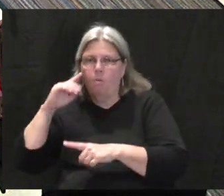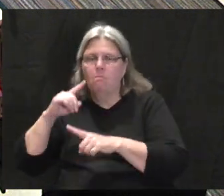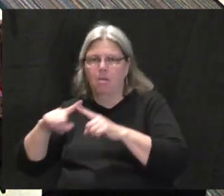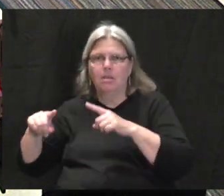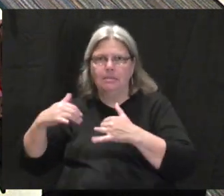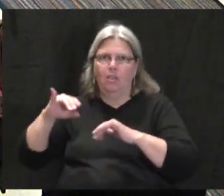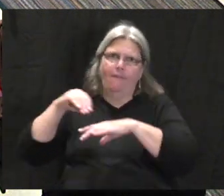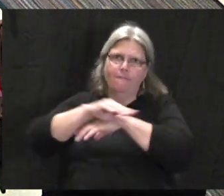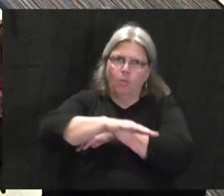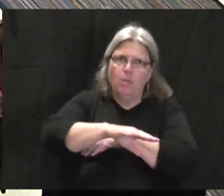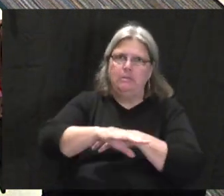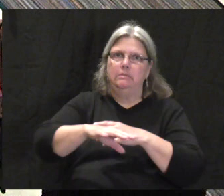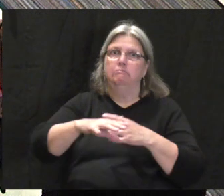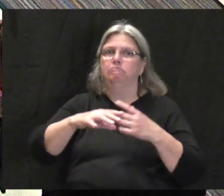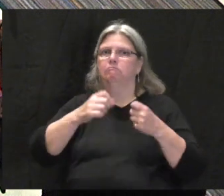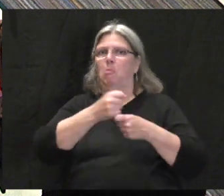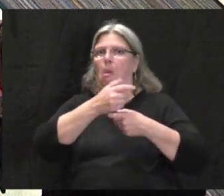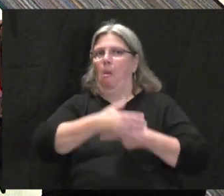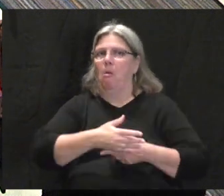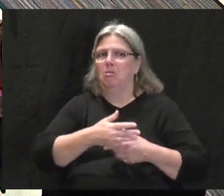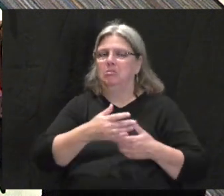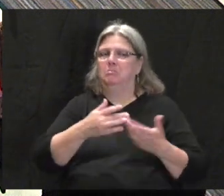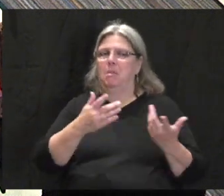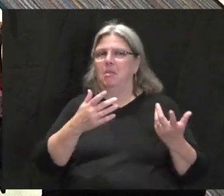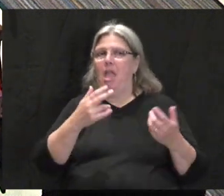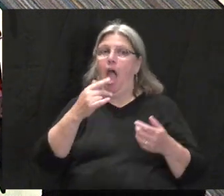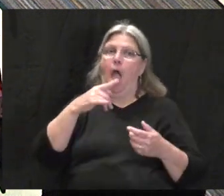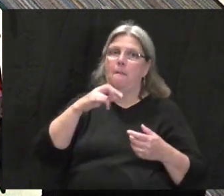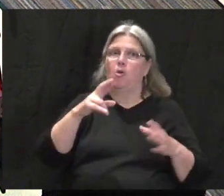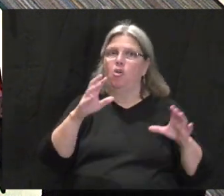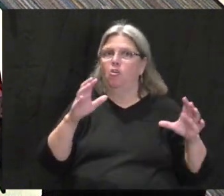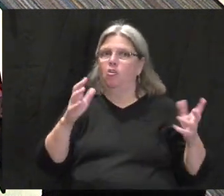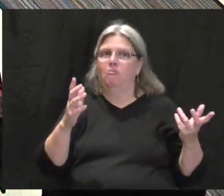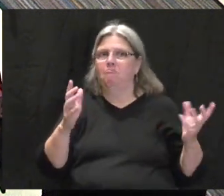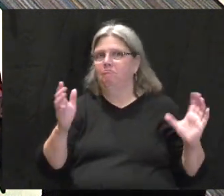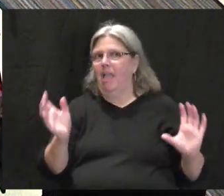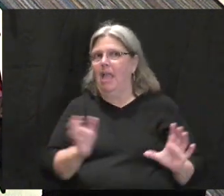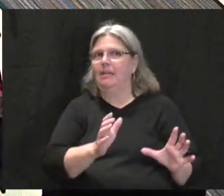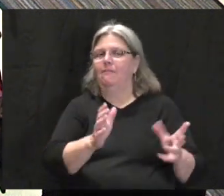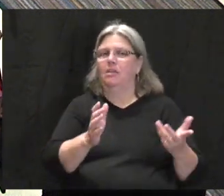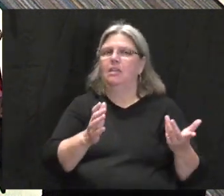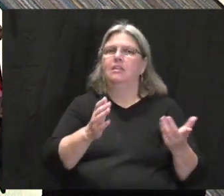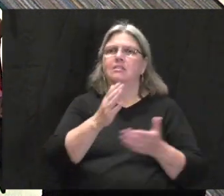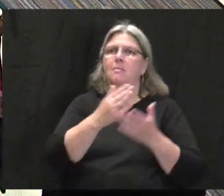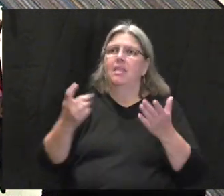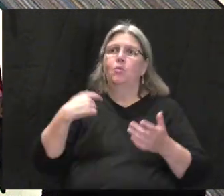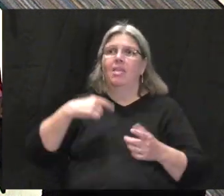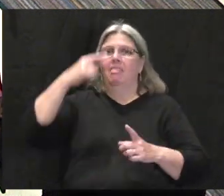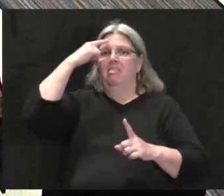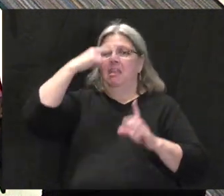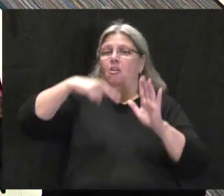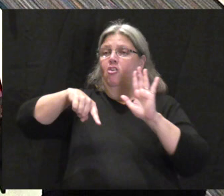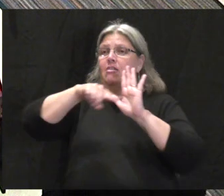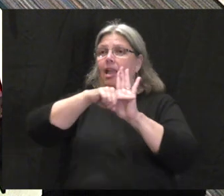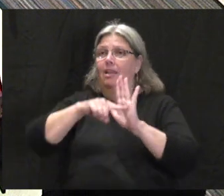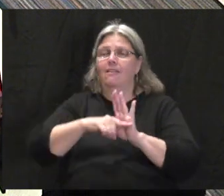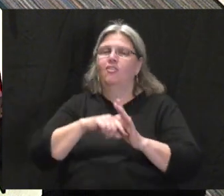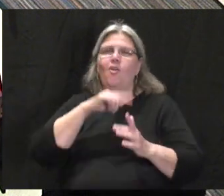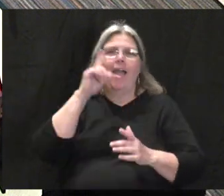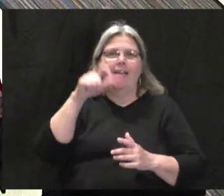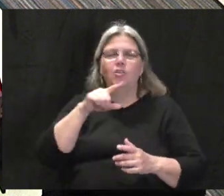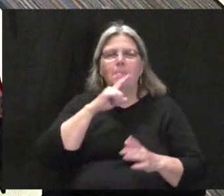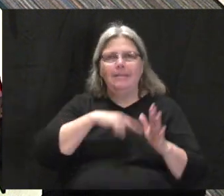also be understanding the culture that a child comes from and Right. the good parts that come, but how it makes them